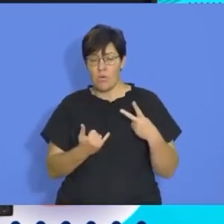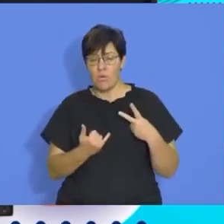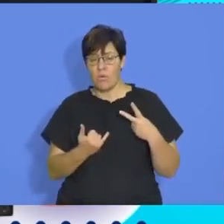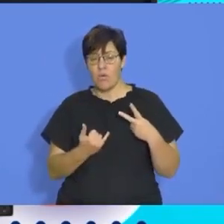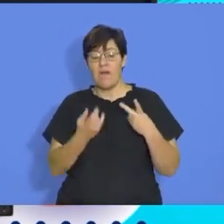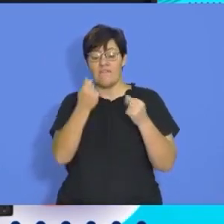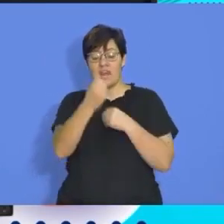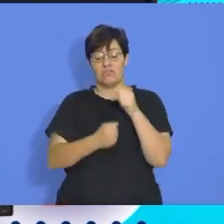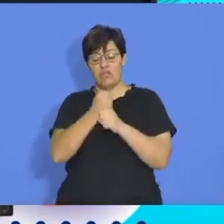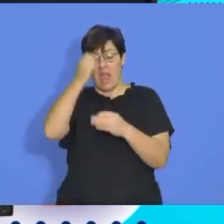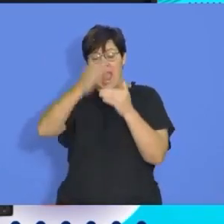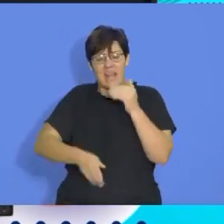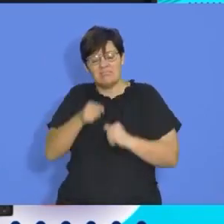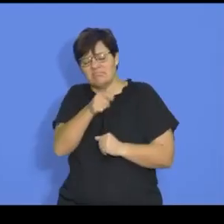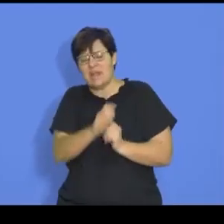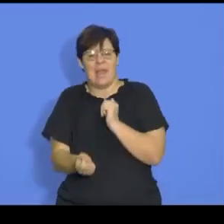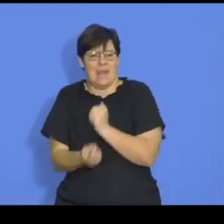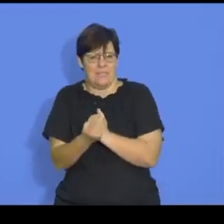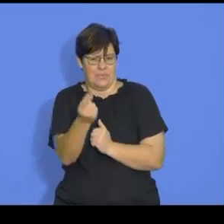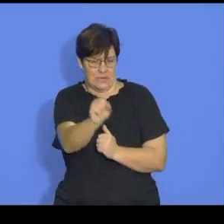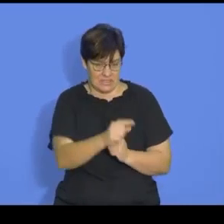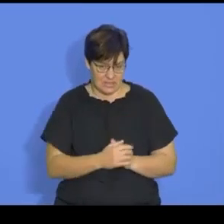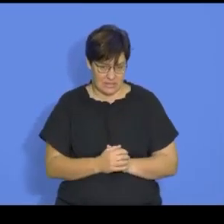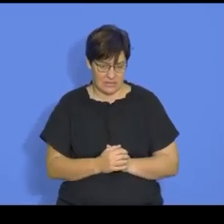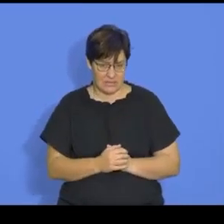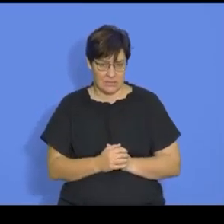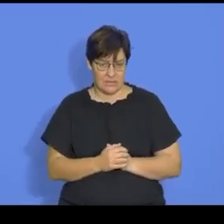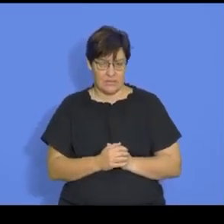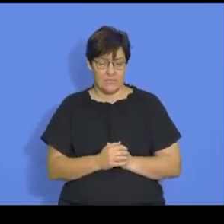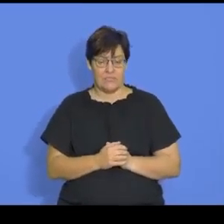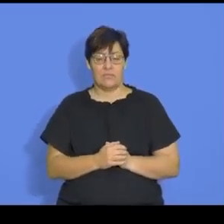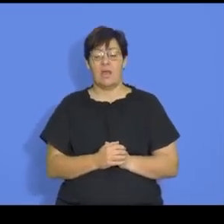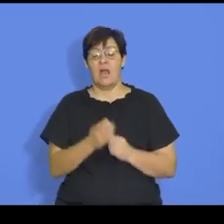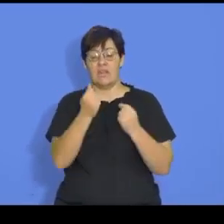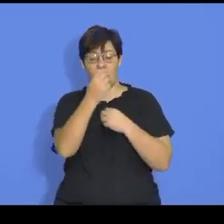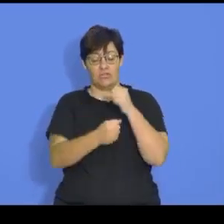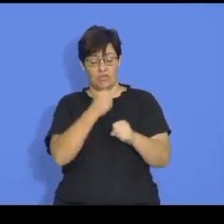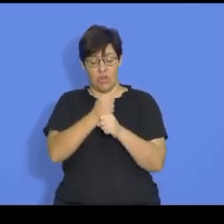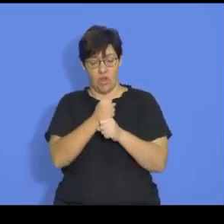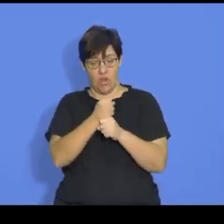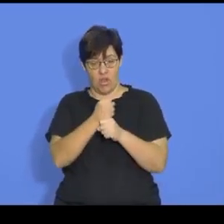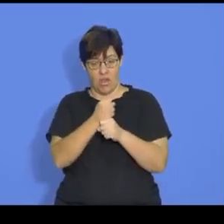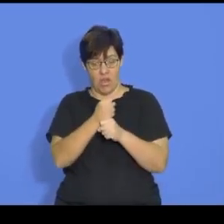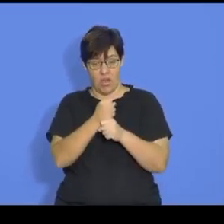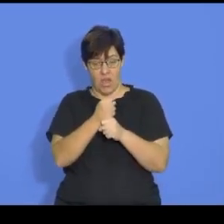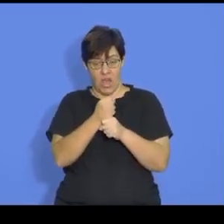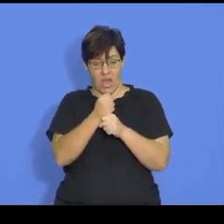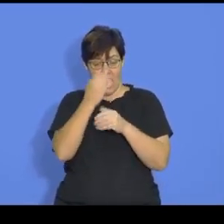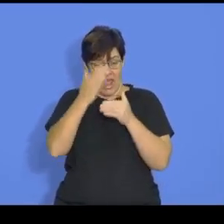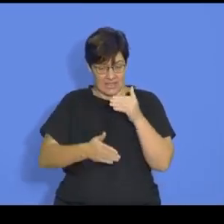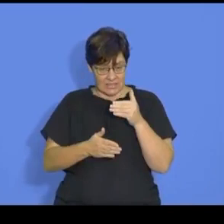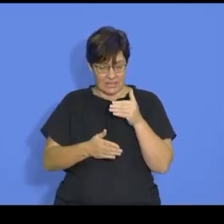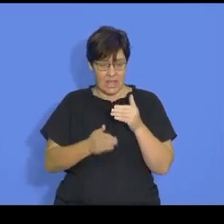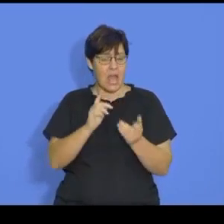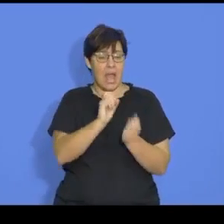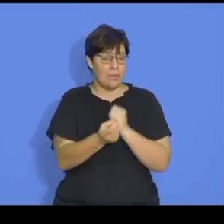at the end of the financial year. So at the end of the financial year, at year end, net